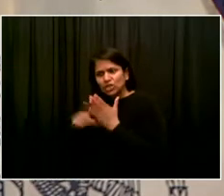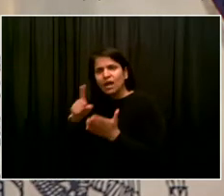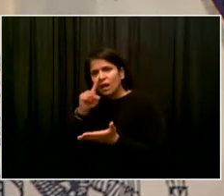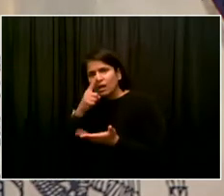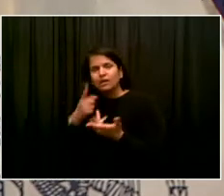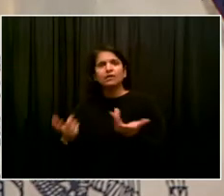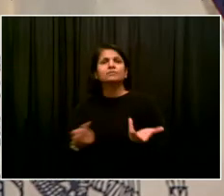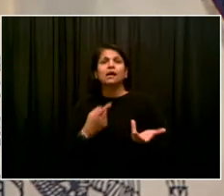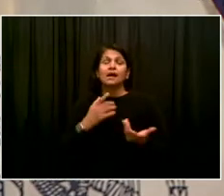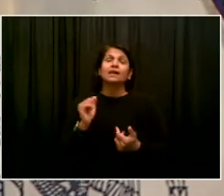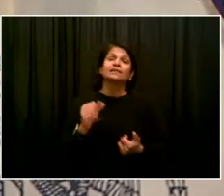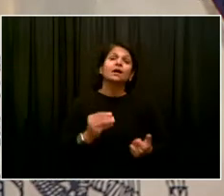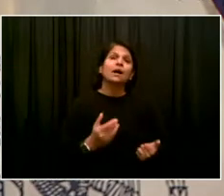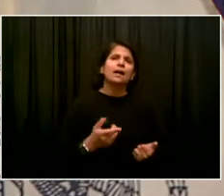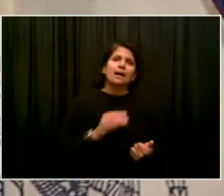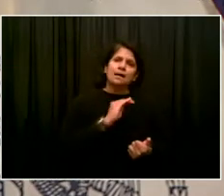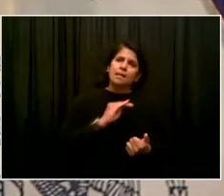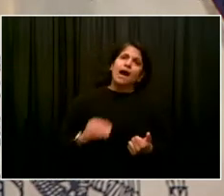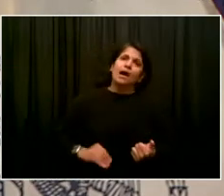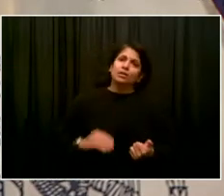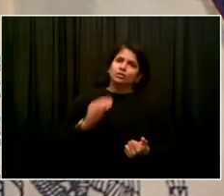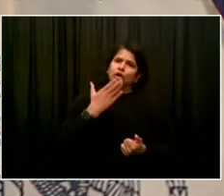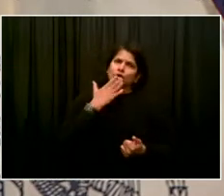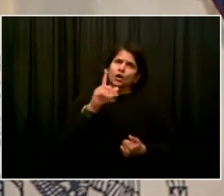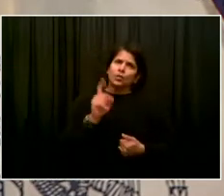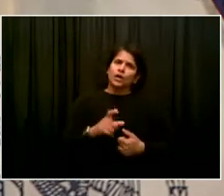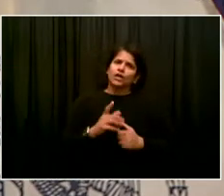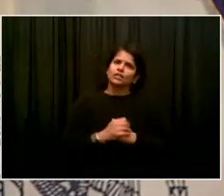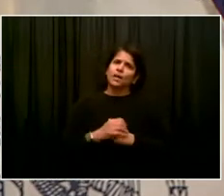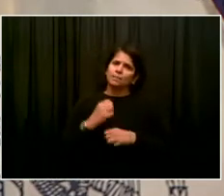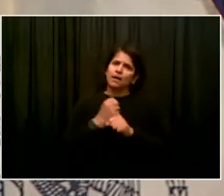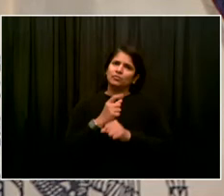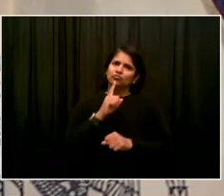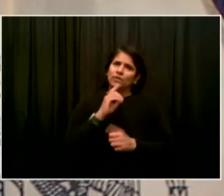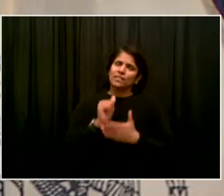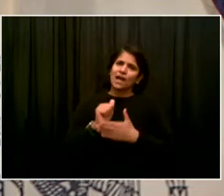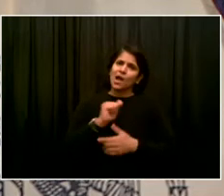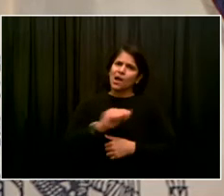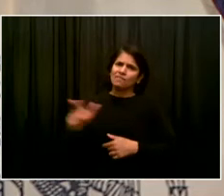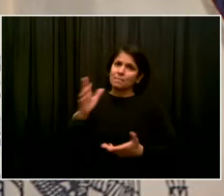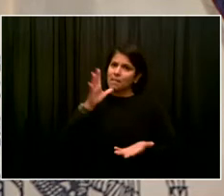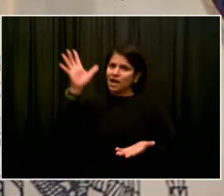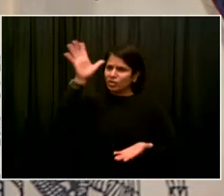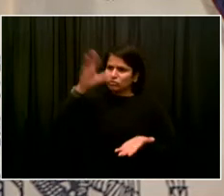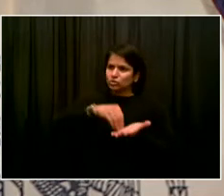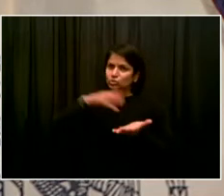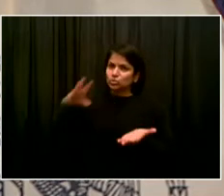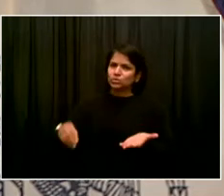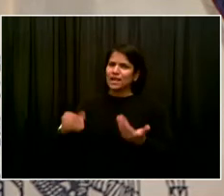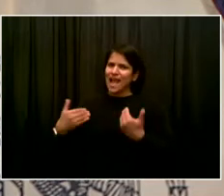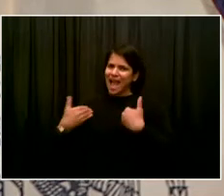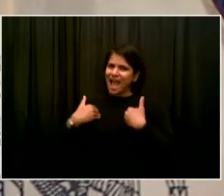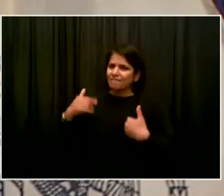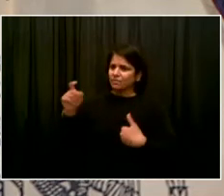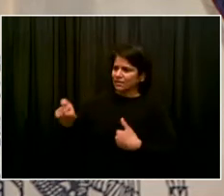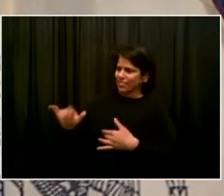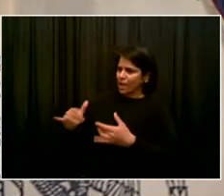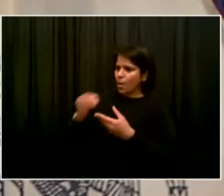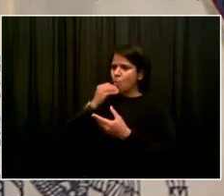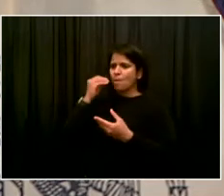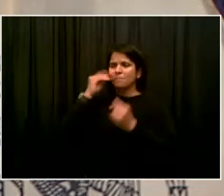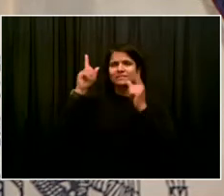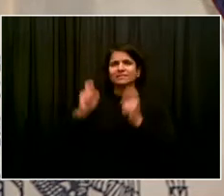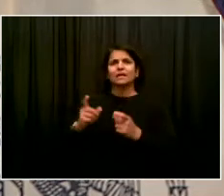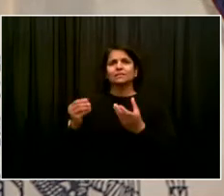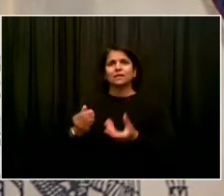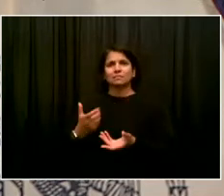gets what they need. And, you know, I will say, as someone who was a New York City public school parent, I do think kids are pretty good